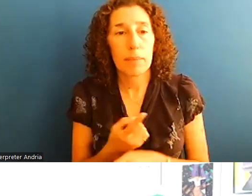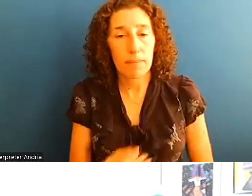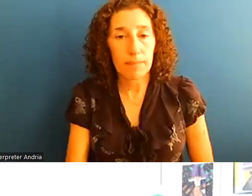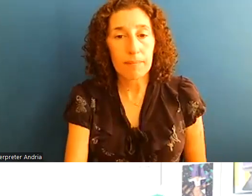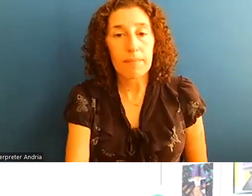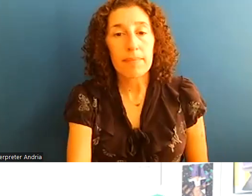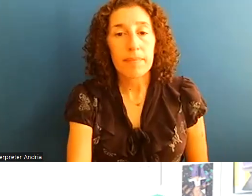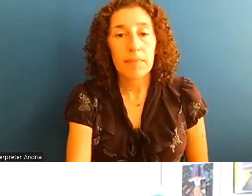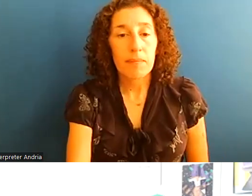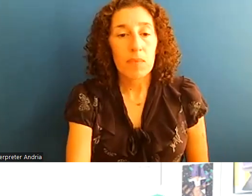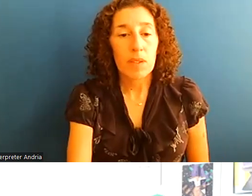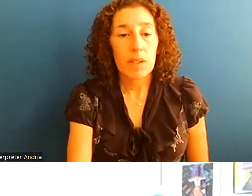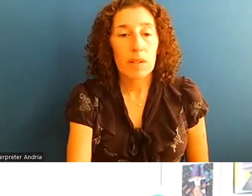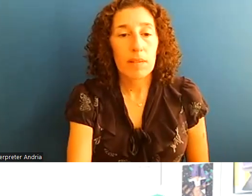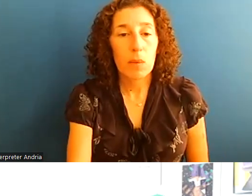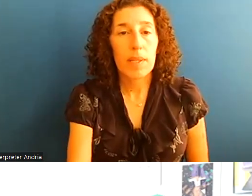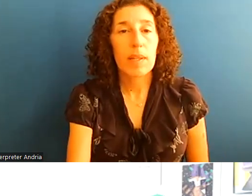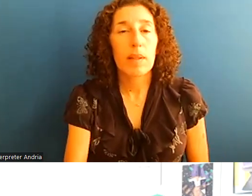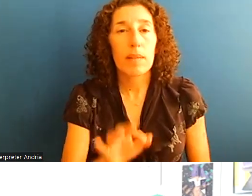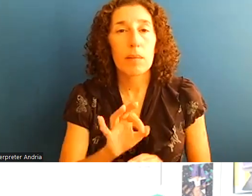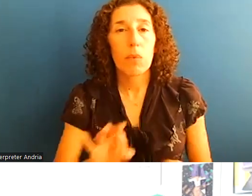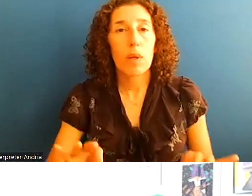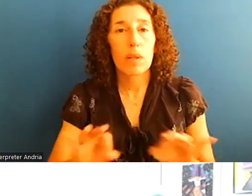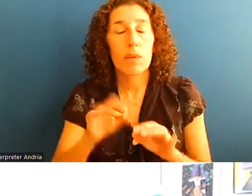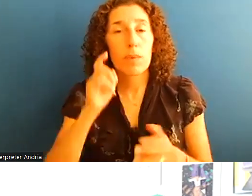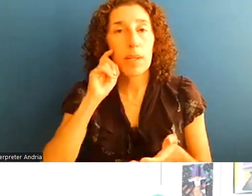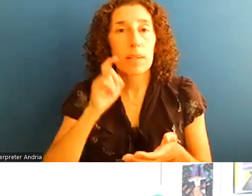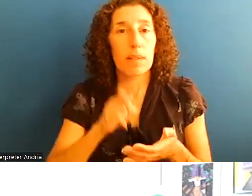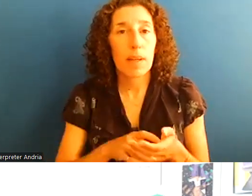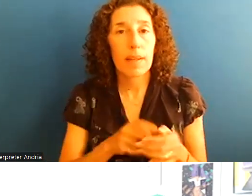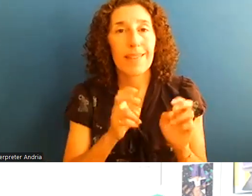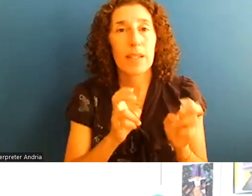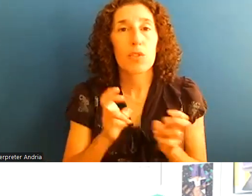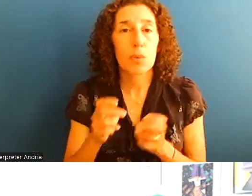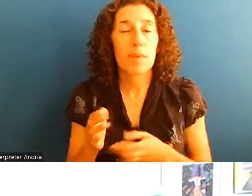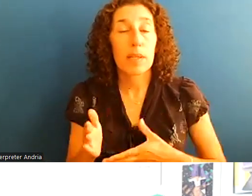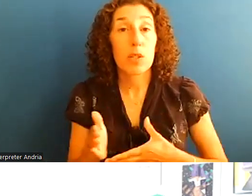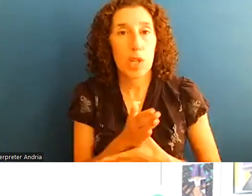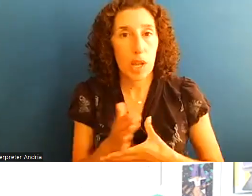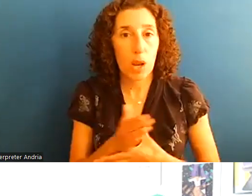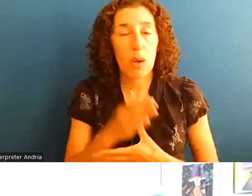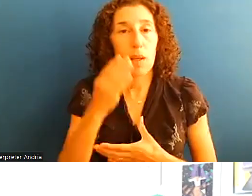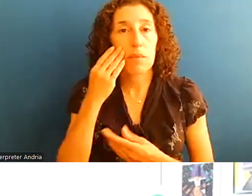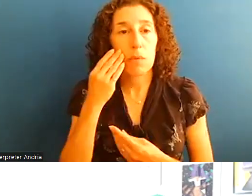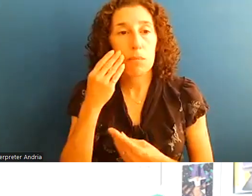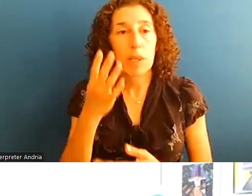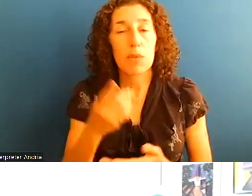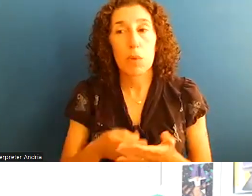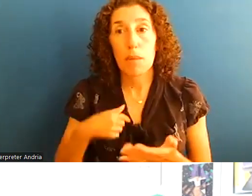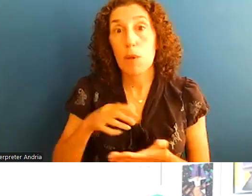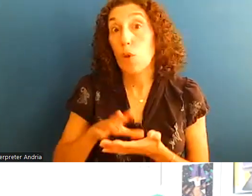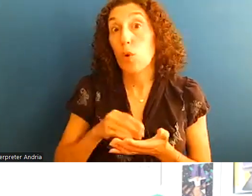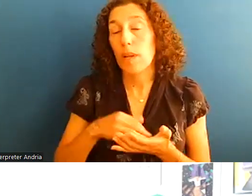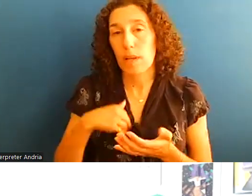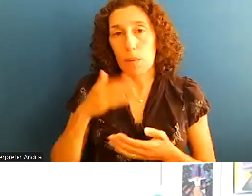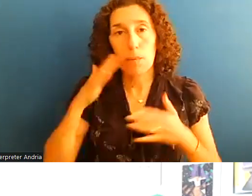recognize issues, to share information. For instance, some of the things I've learned here today that other jurisdictions are doing, I'll be bringing back to my SART team